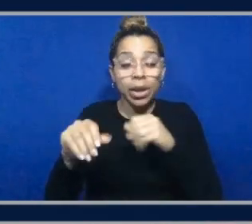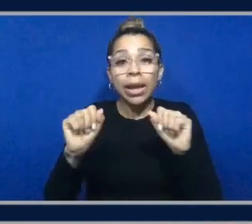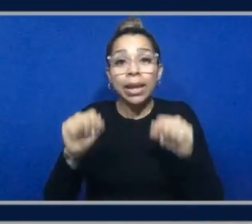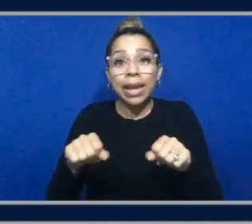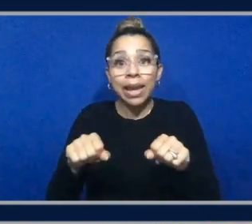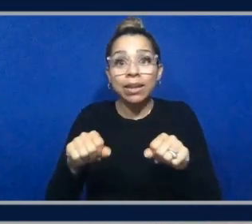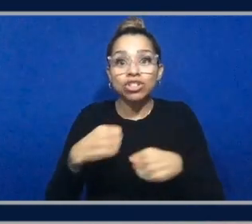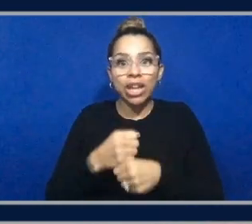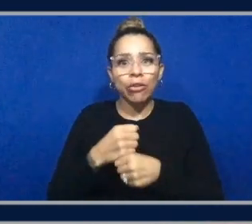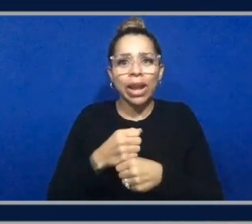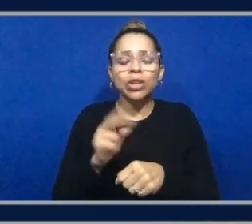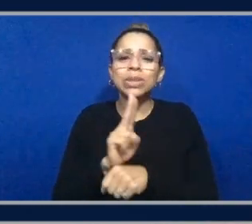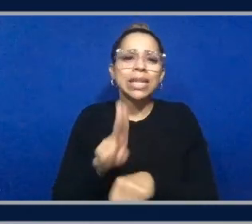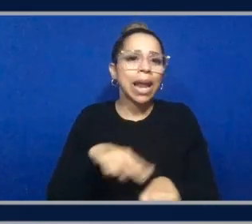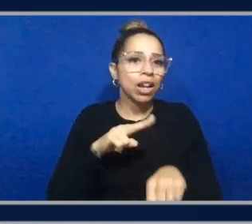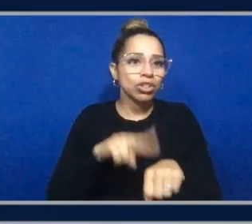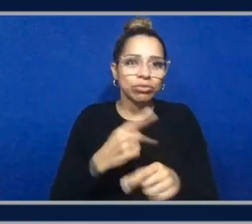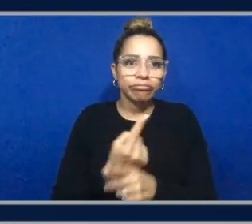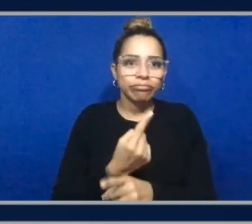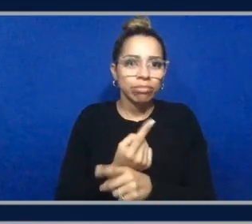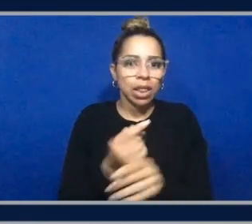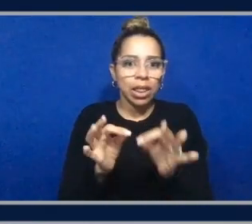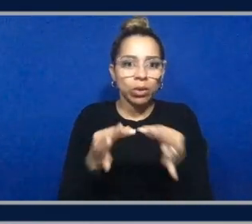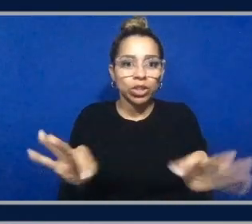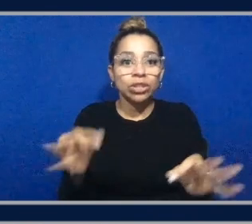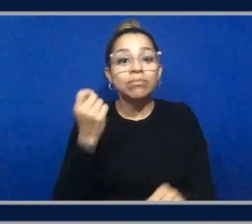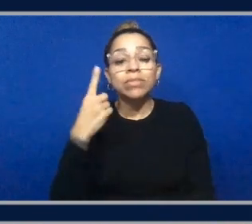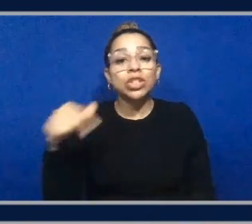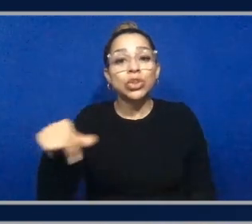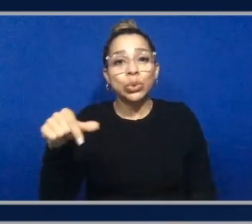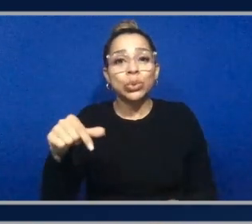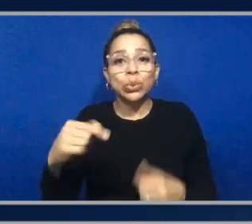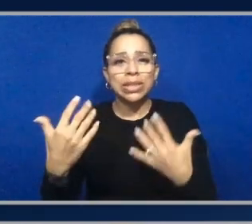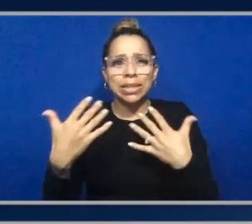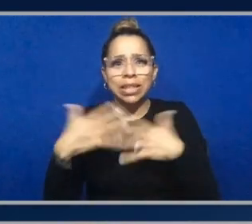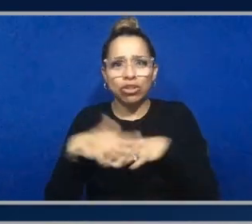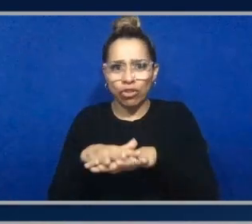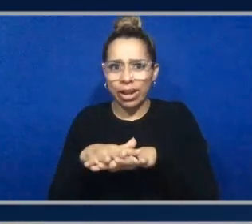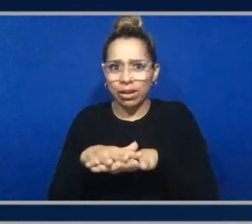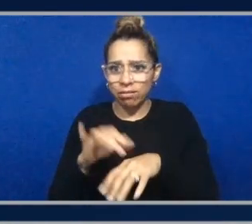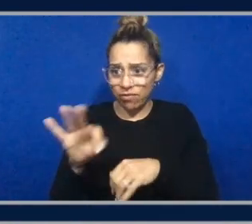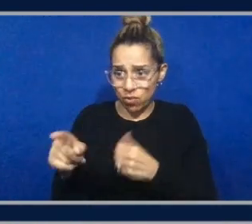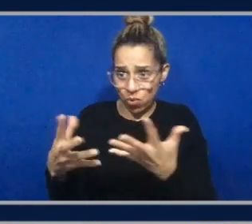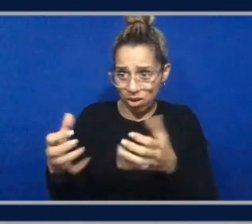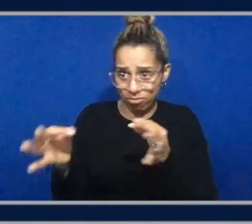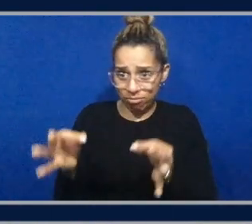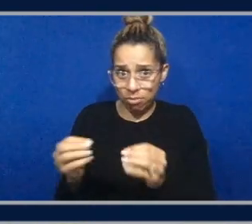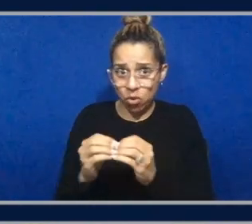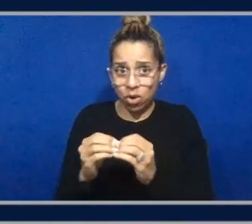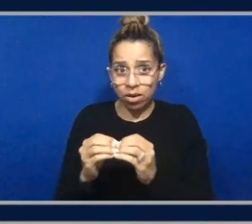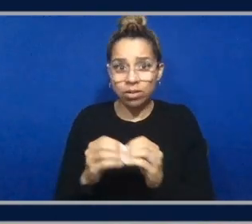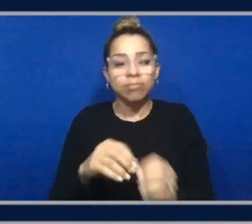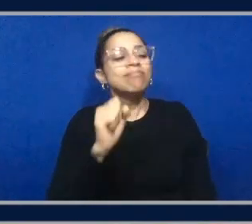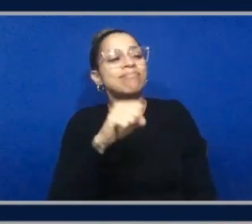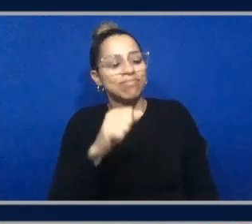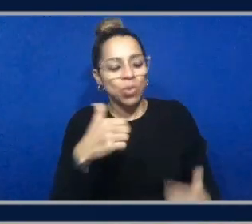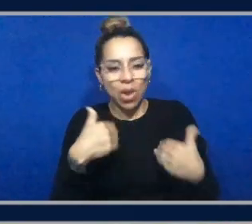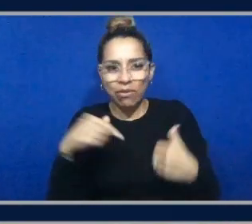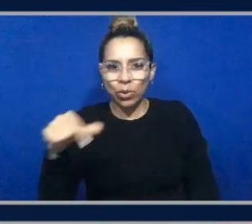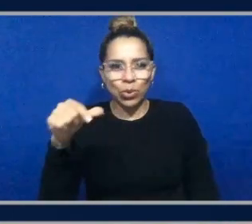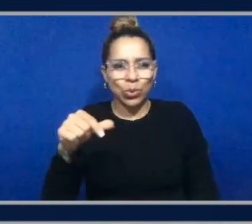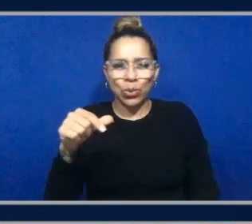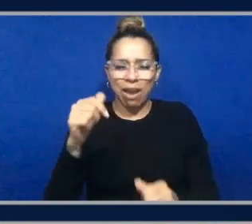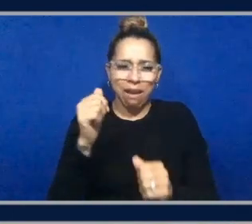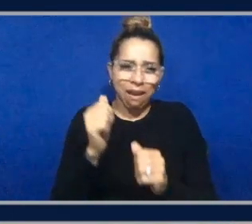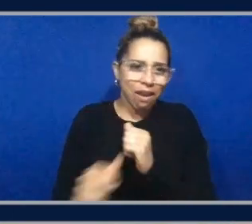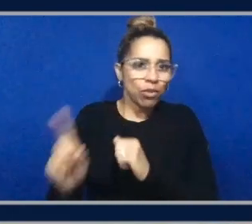language. So Q is integrated everywhere. So if you want to talk more about, Yeah, we have Q everywhere in Unified Studio, whether you're